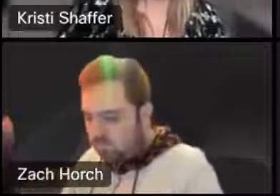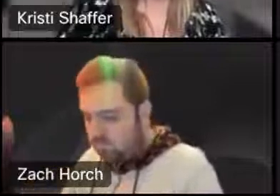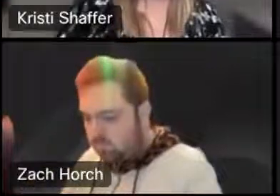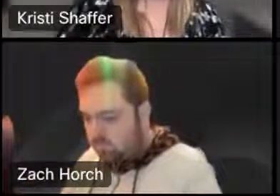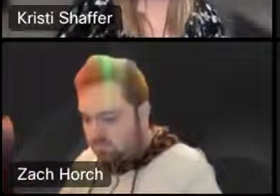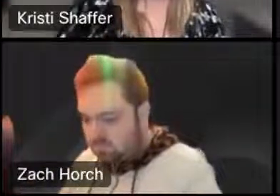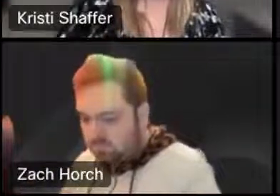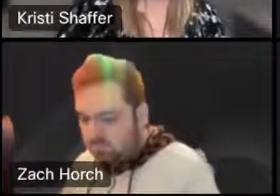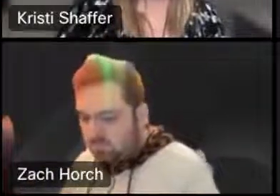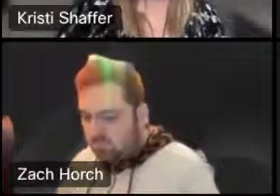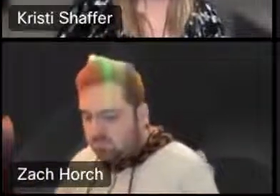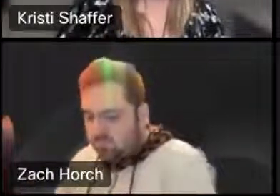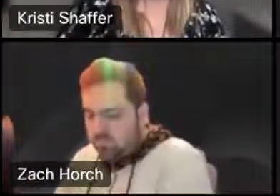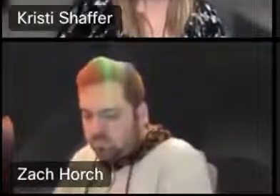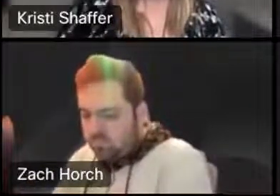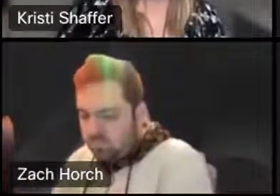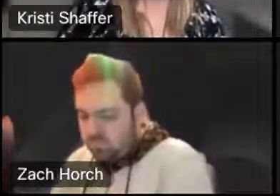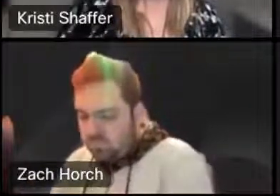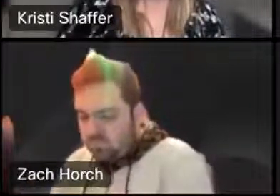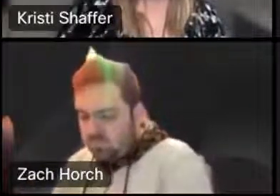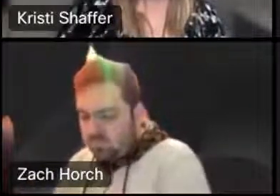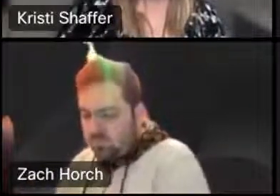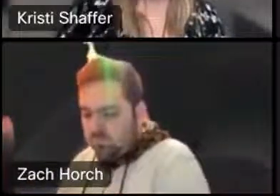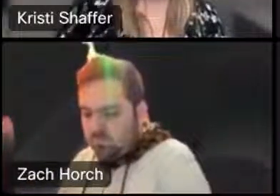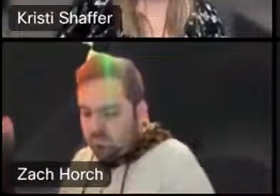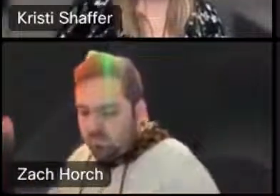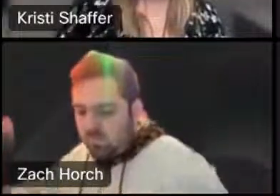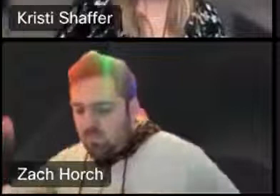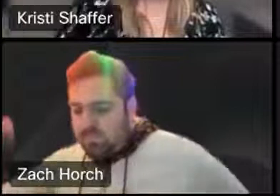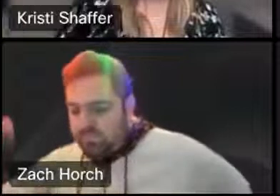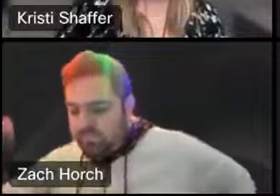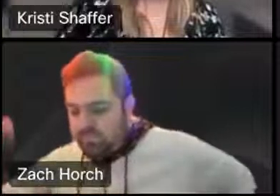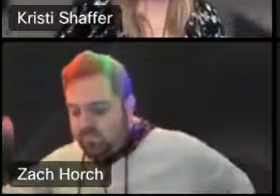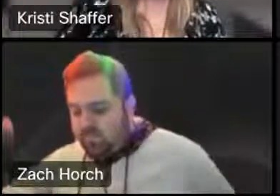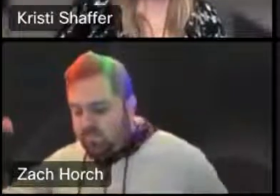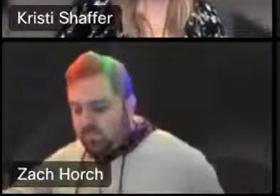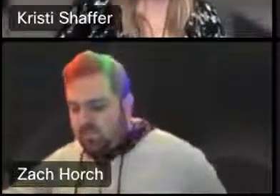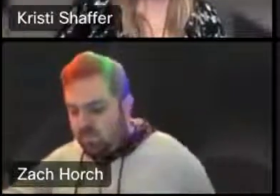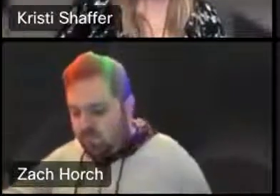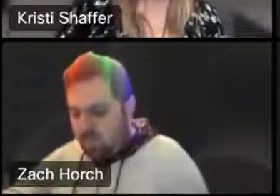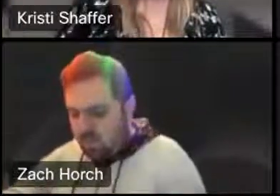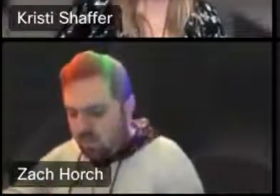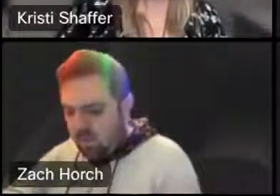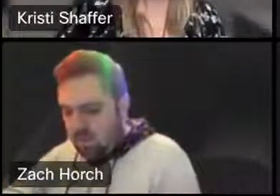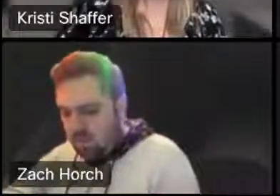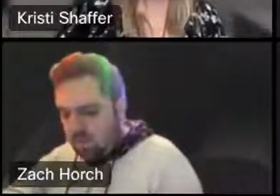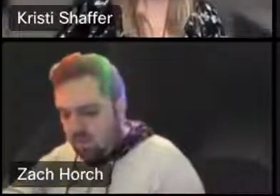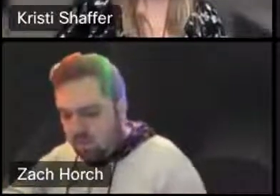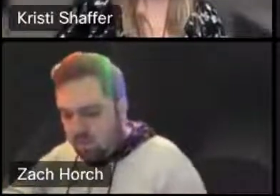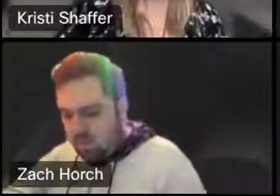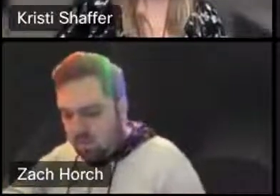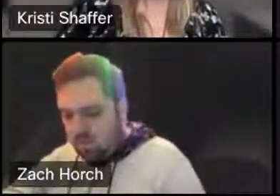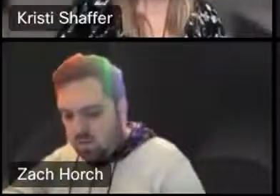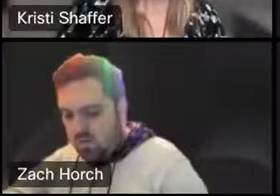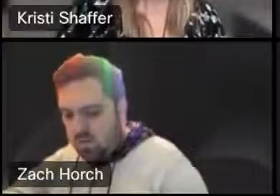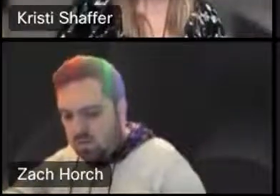enjoyed it, at least for, what it was. So look forward to more information regarding the